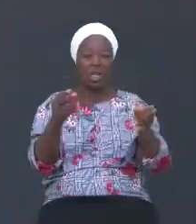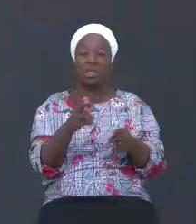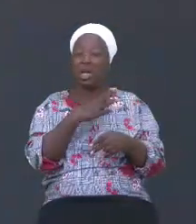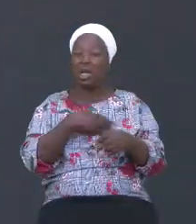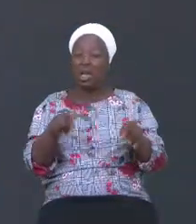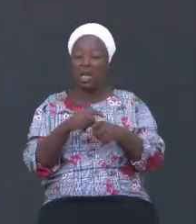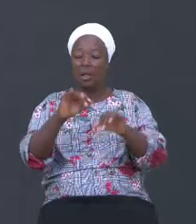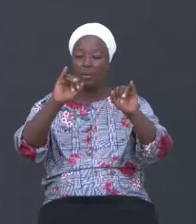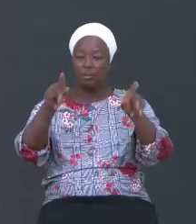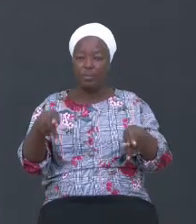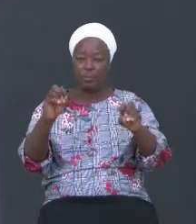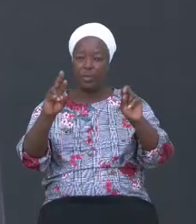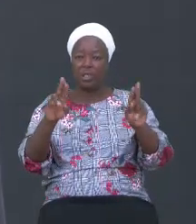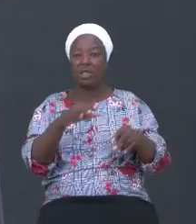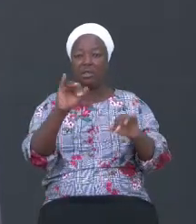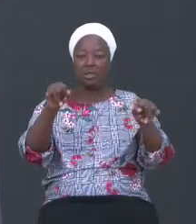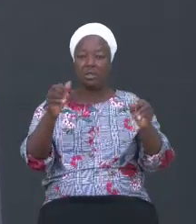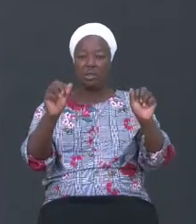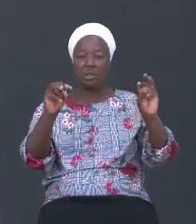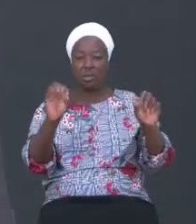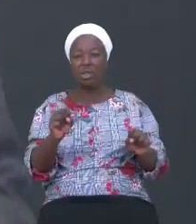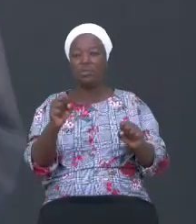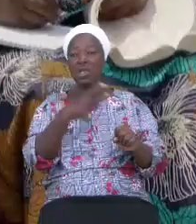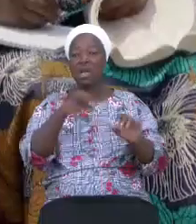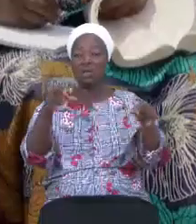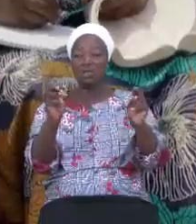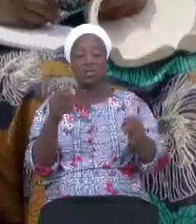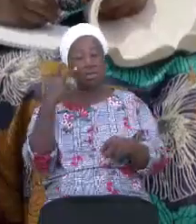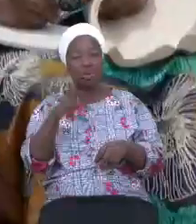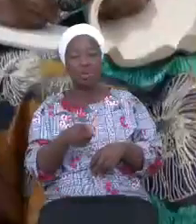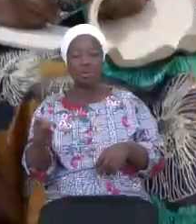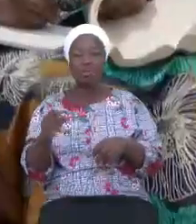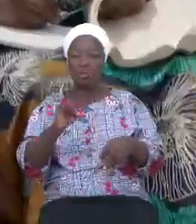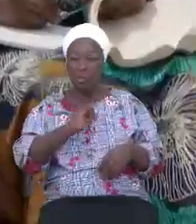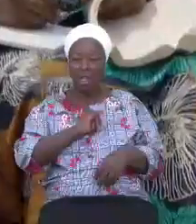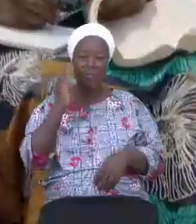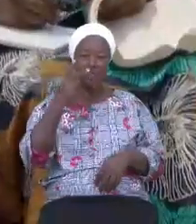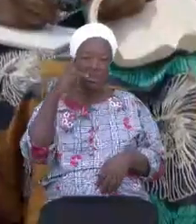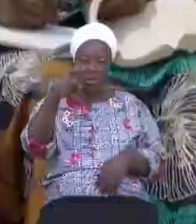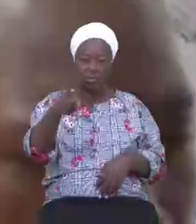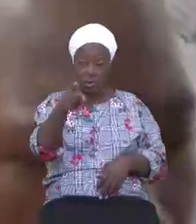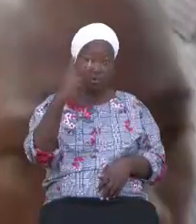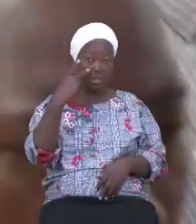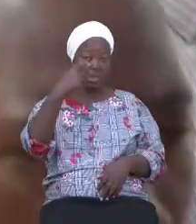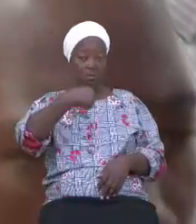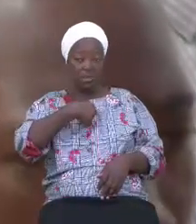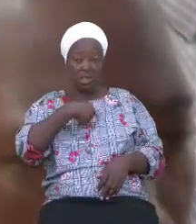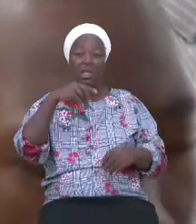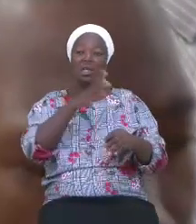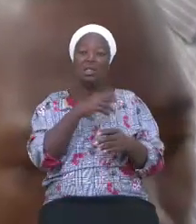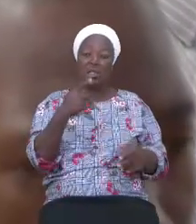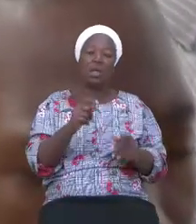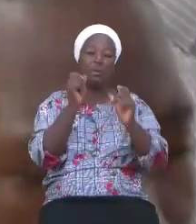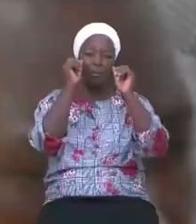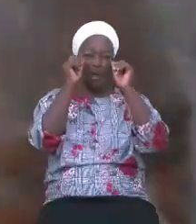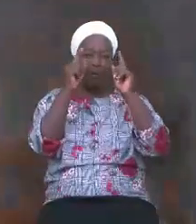James, John saw them. I will see you. You will see me. the marvel and